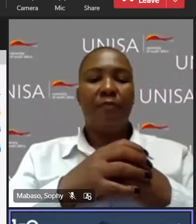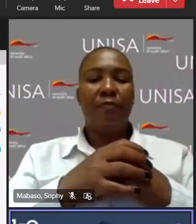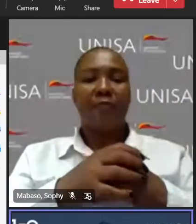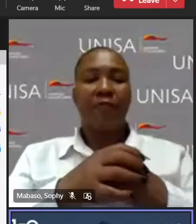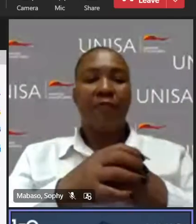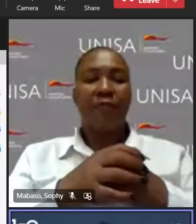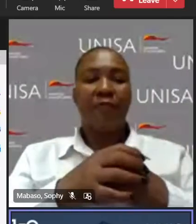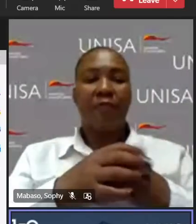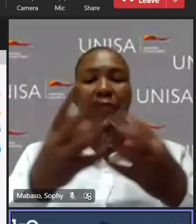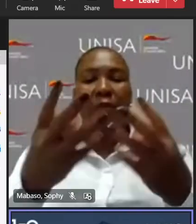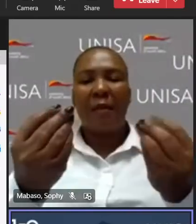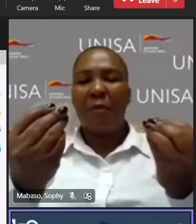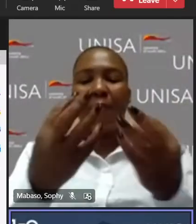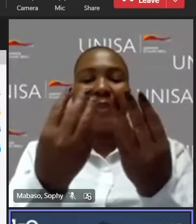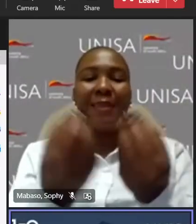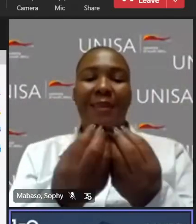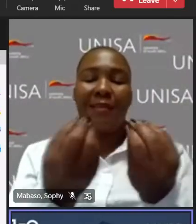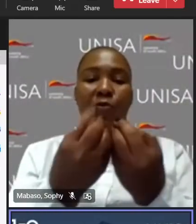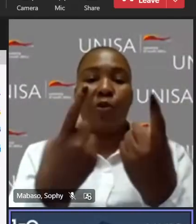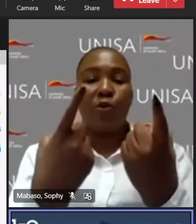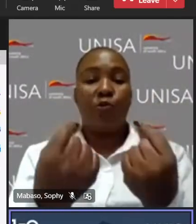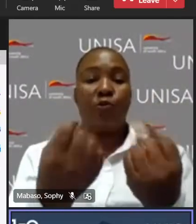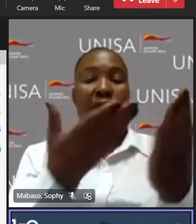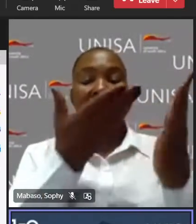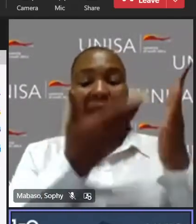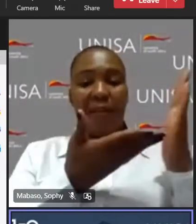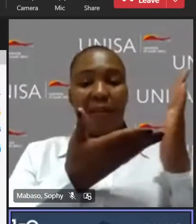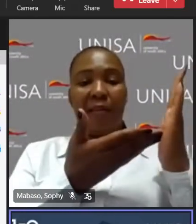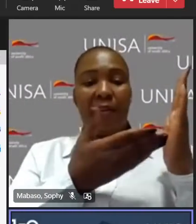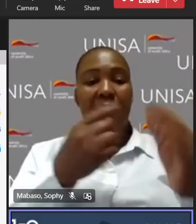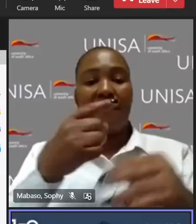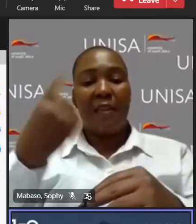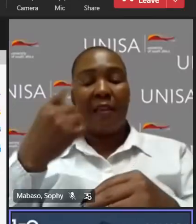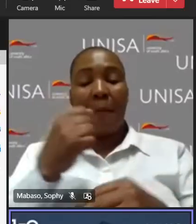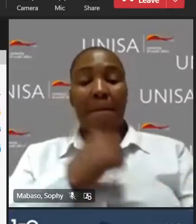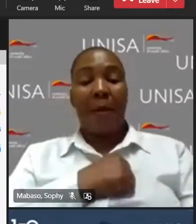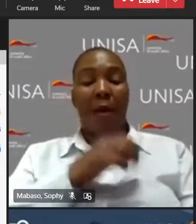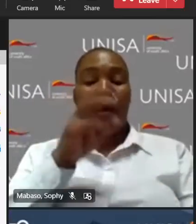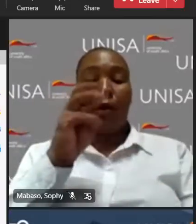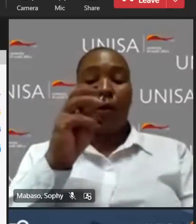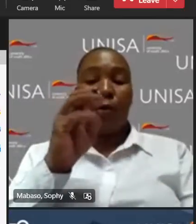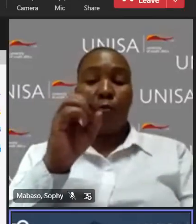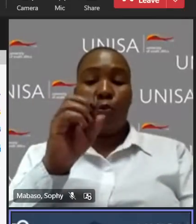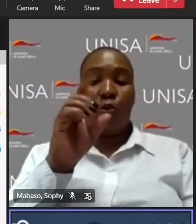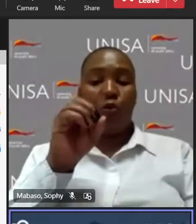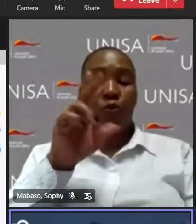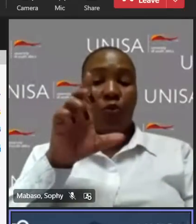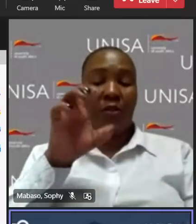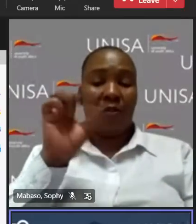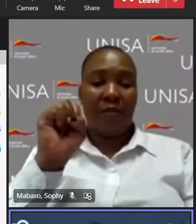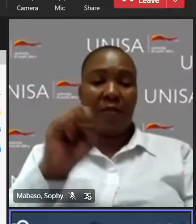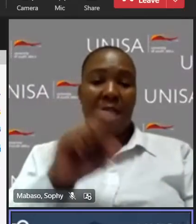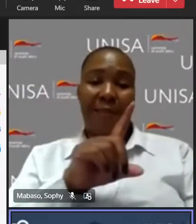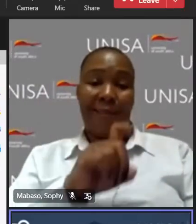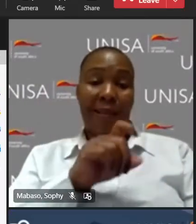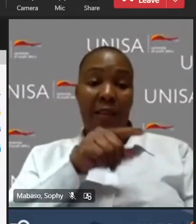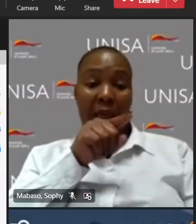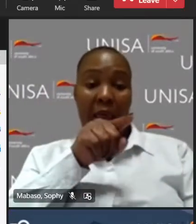things we can do here. First of all, you can go to My Modules. If you click on